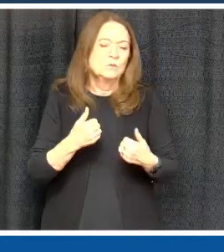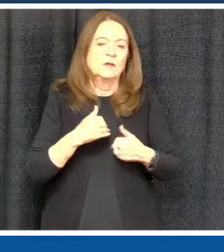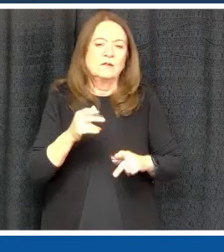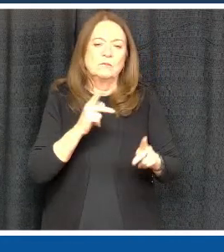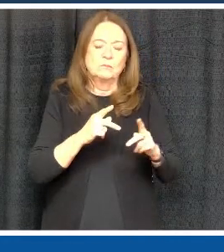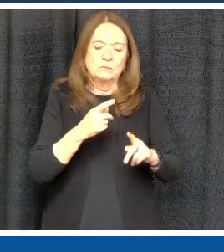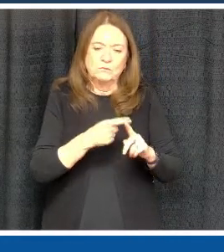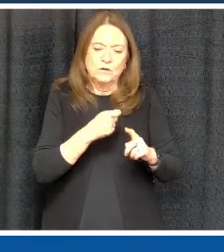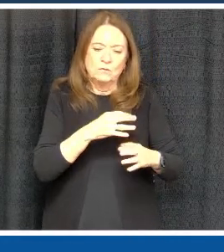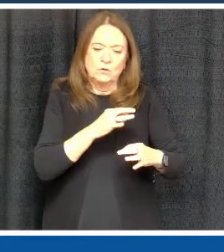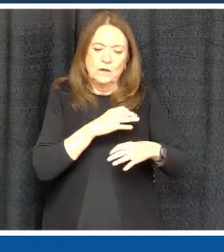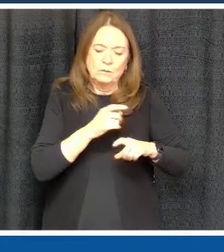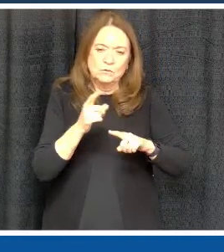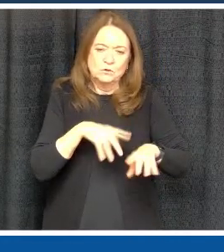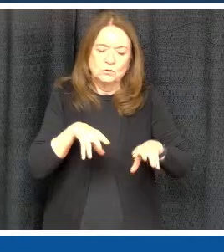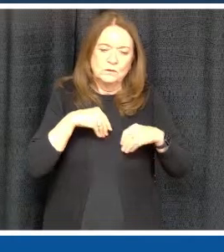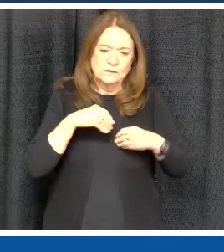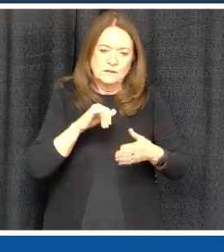that